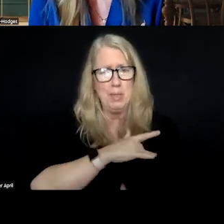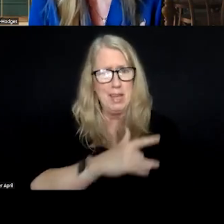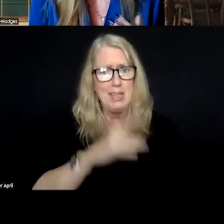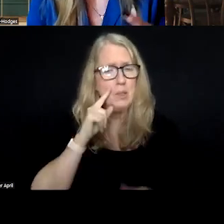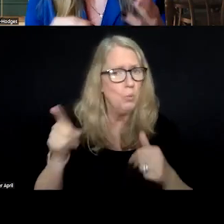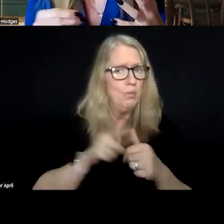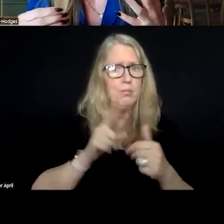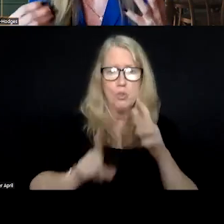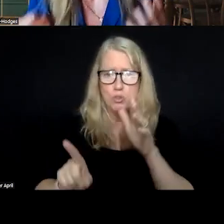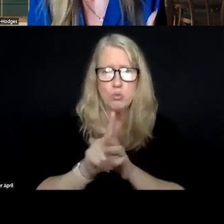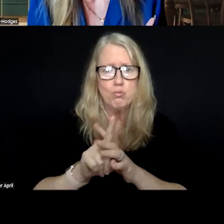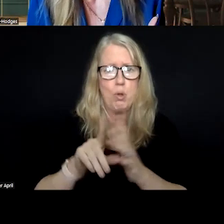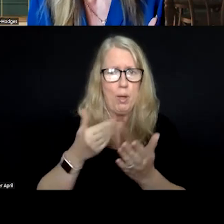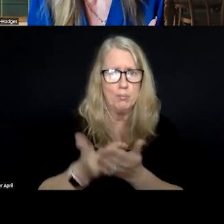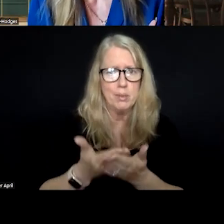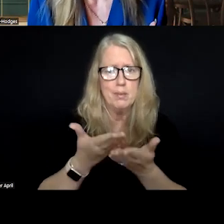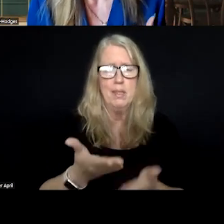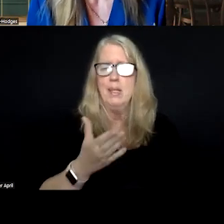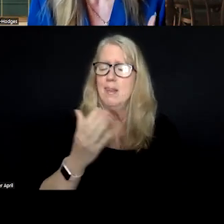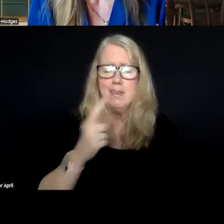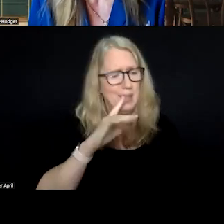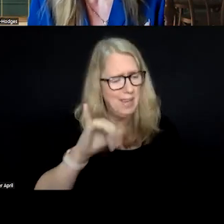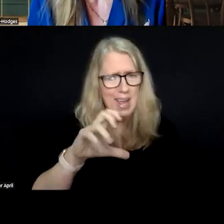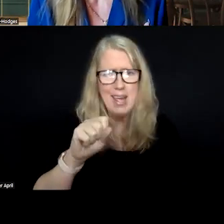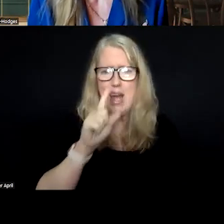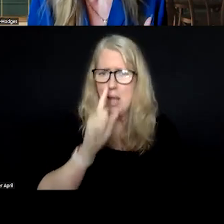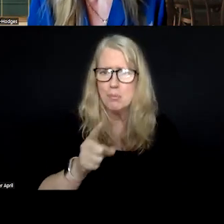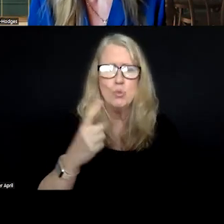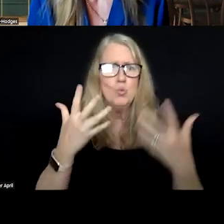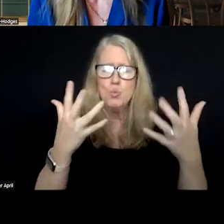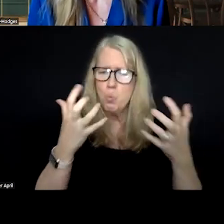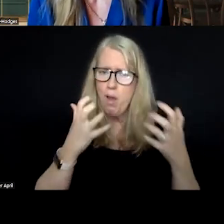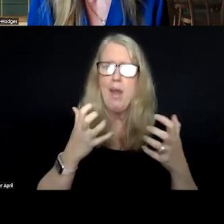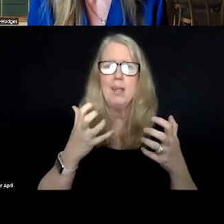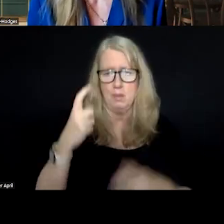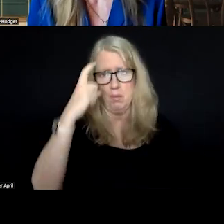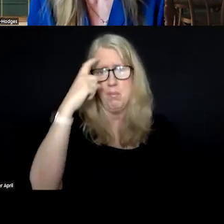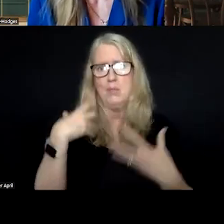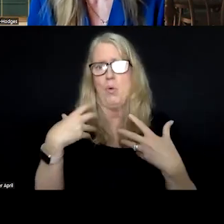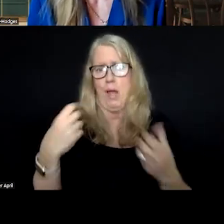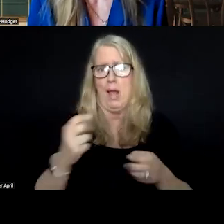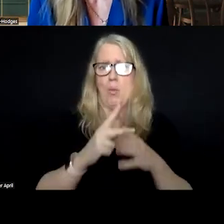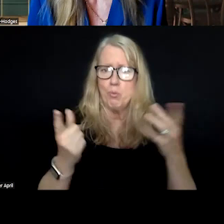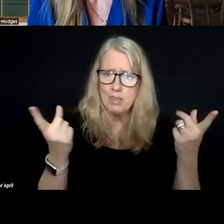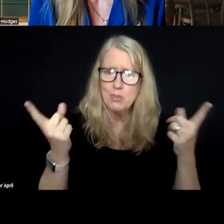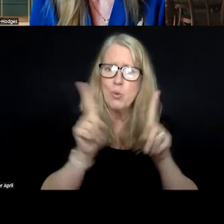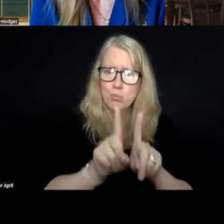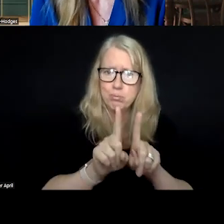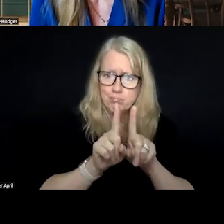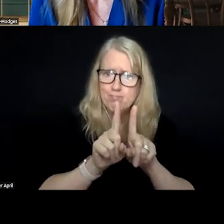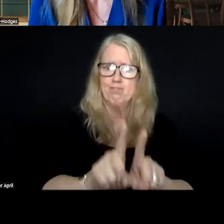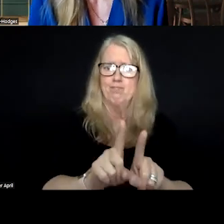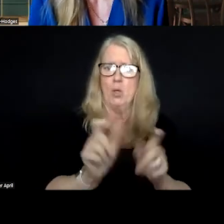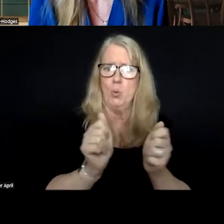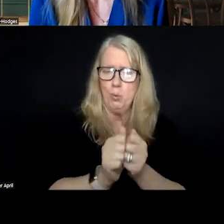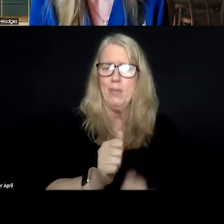first on the scene, well, then absolutely you would want a mental health professional along with that law enforcement so